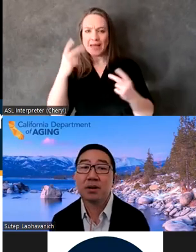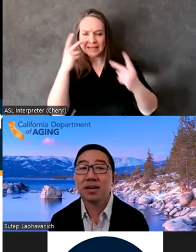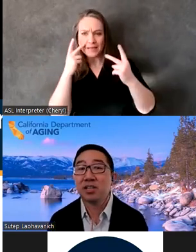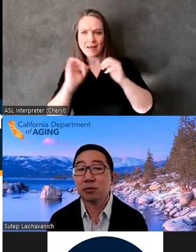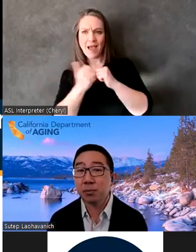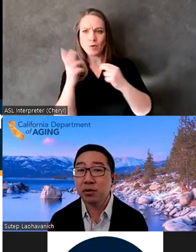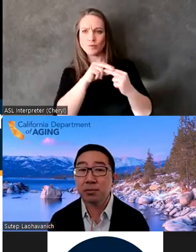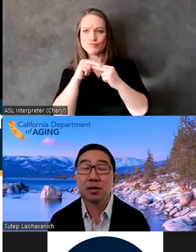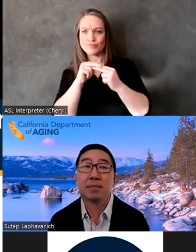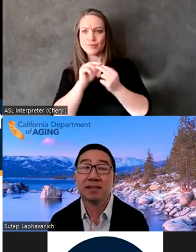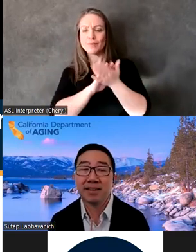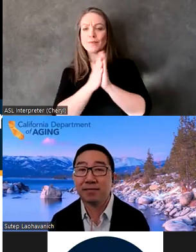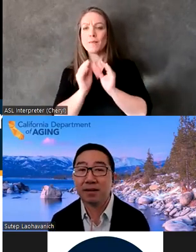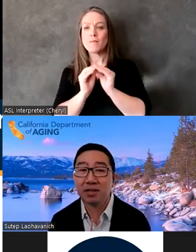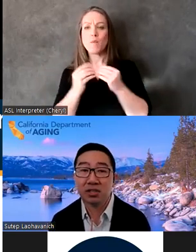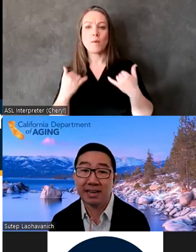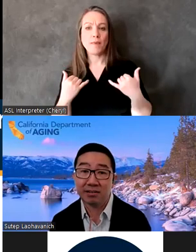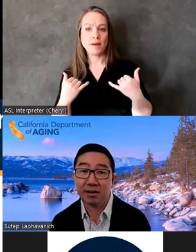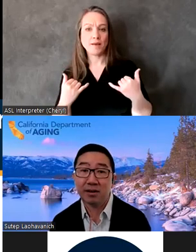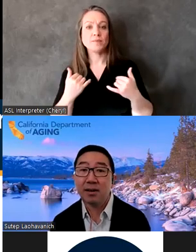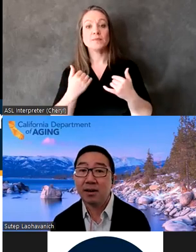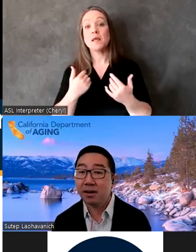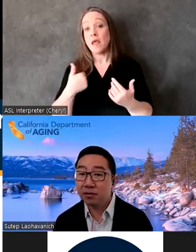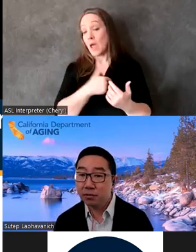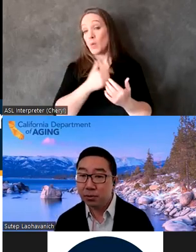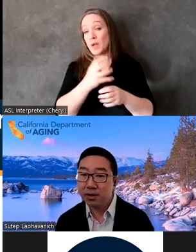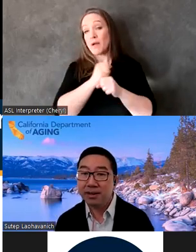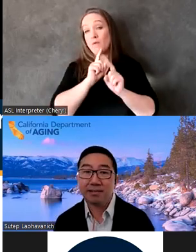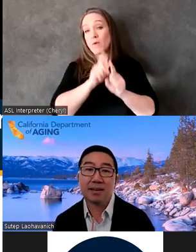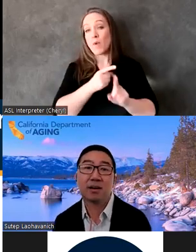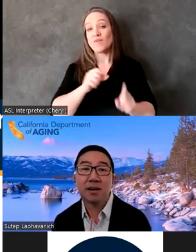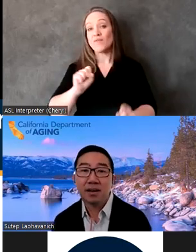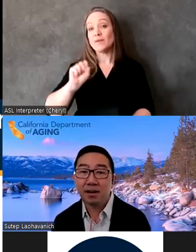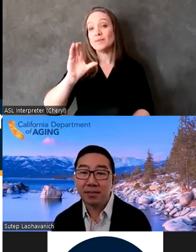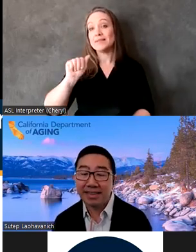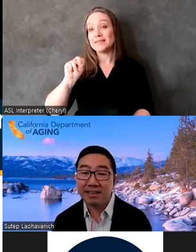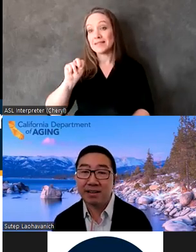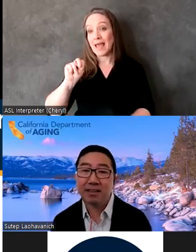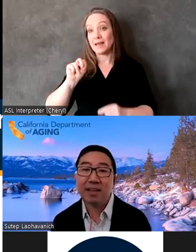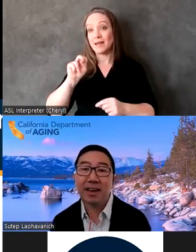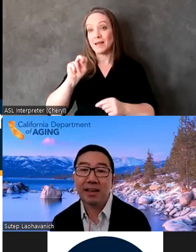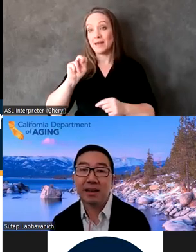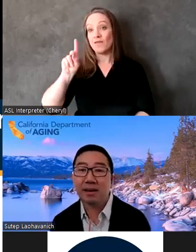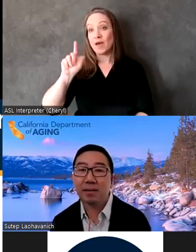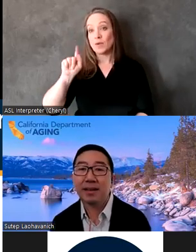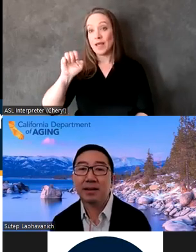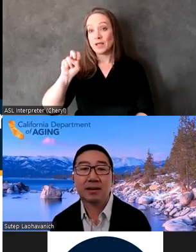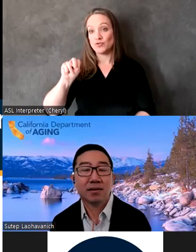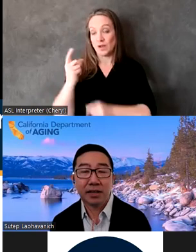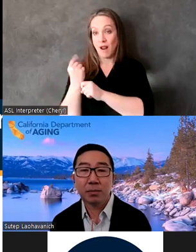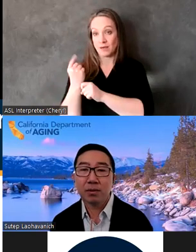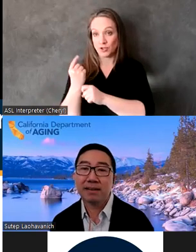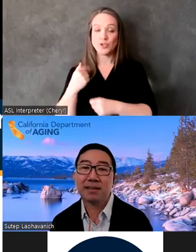HiCap modernization report supported by the SCAN Foundation last year. This report is here. The link is online